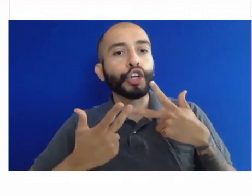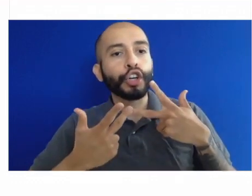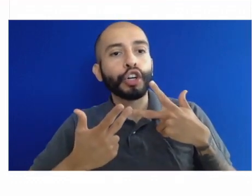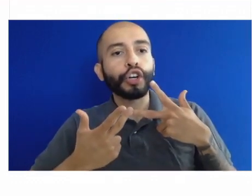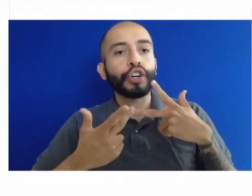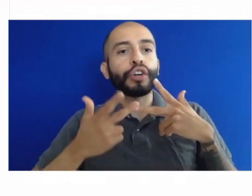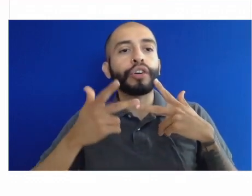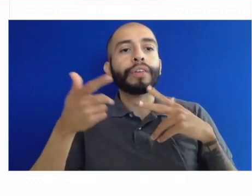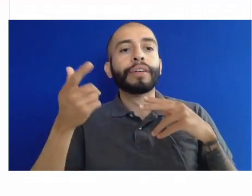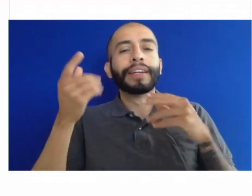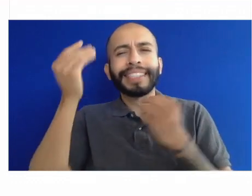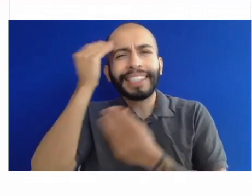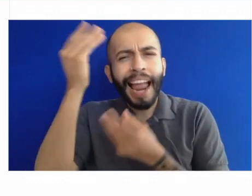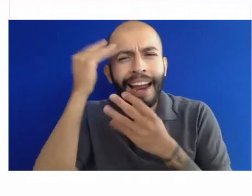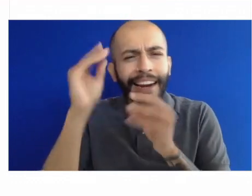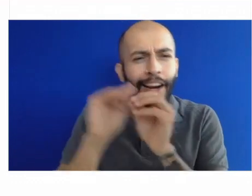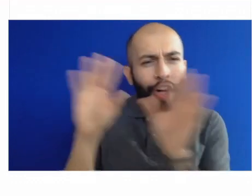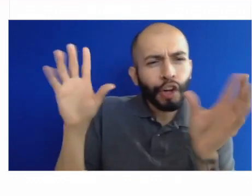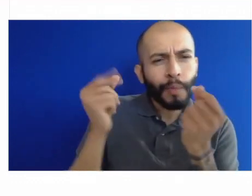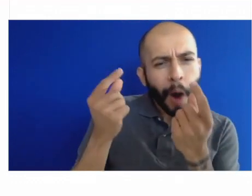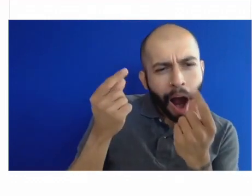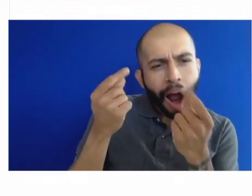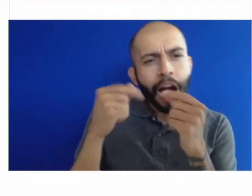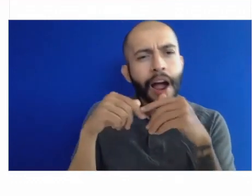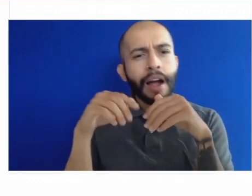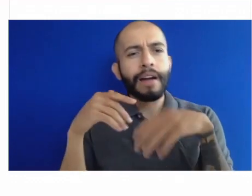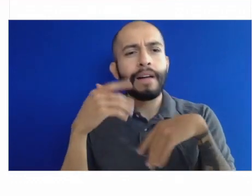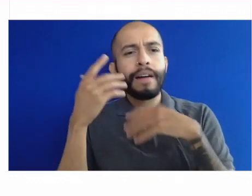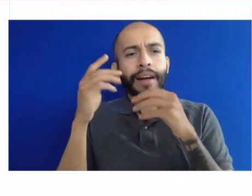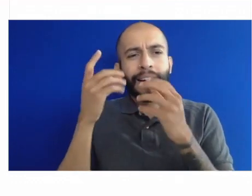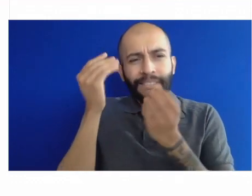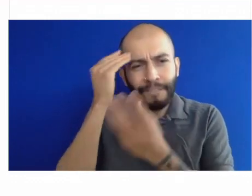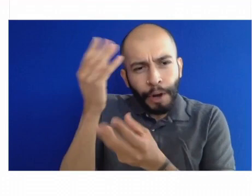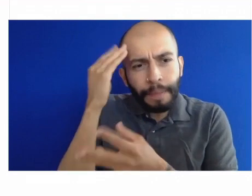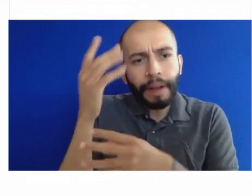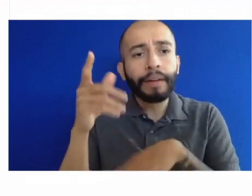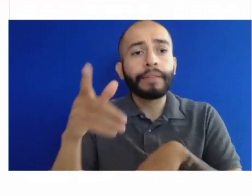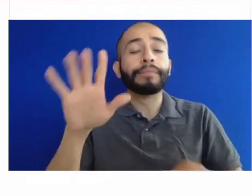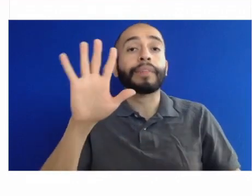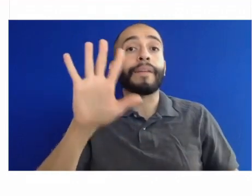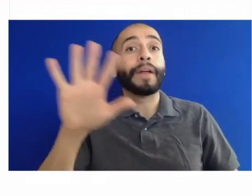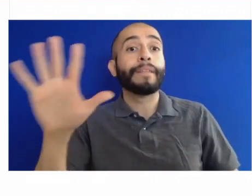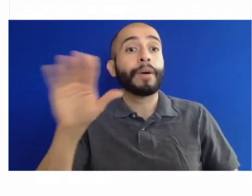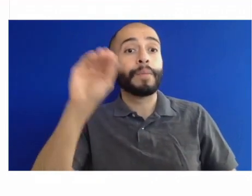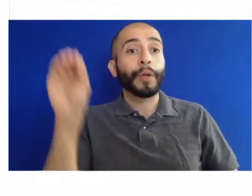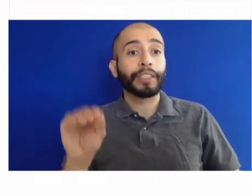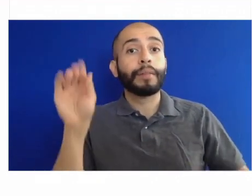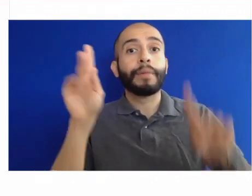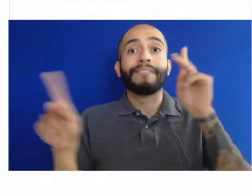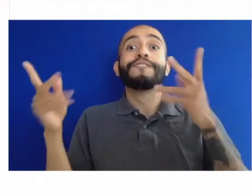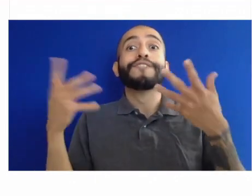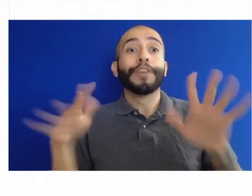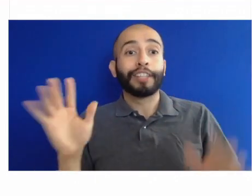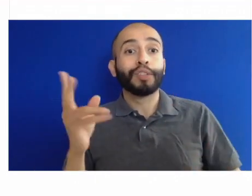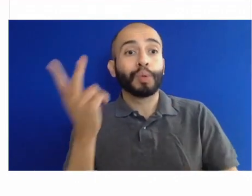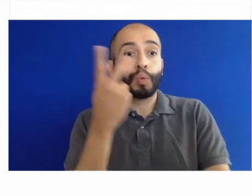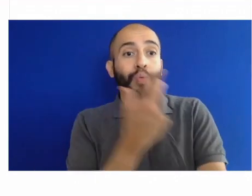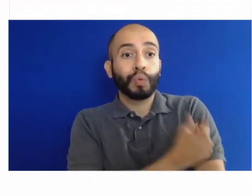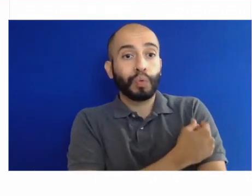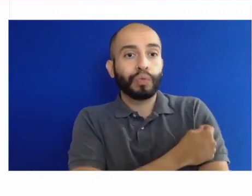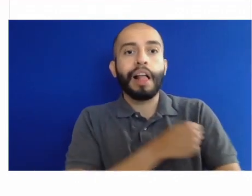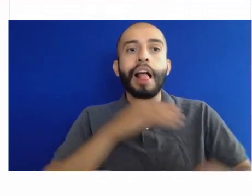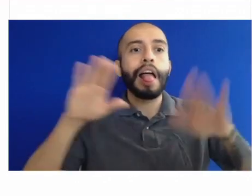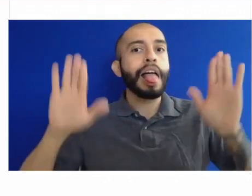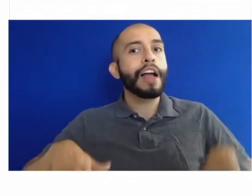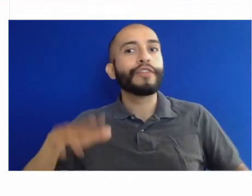doses have yet not gotten a 3rd dose, despite the very strong recommendations. When we talk to them, we try to understand why. It's not